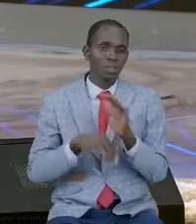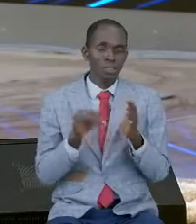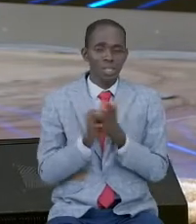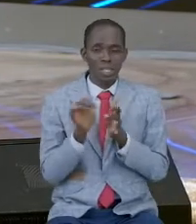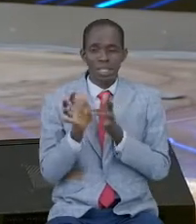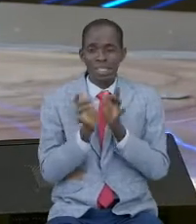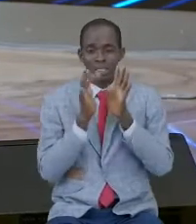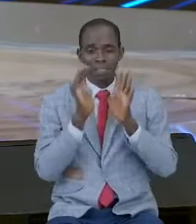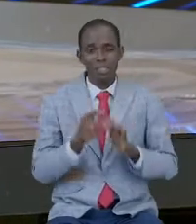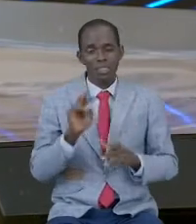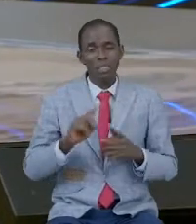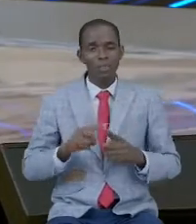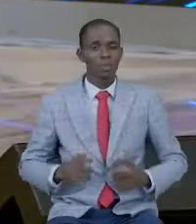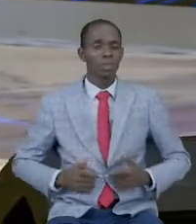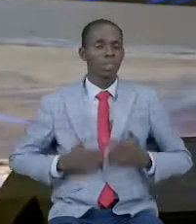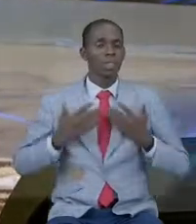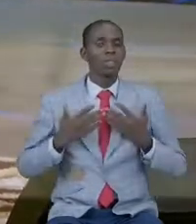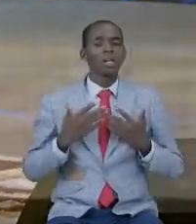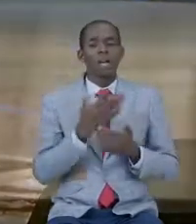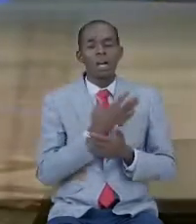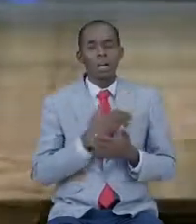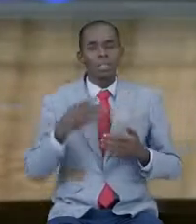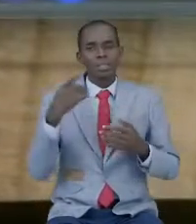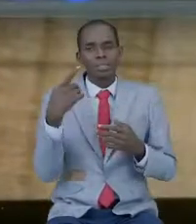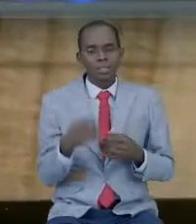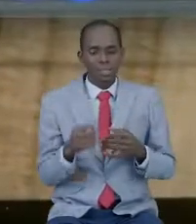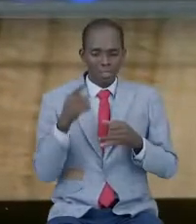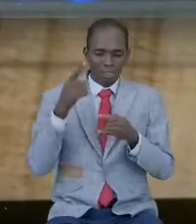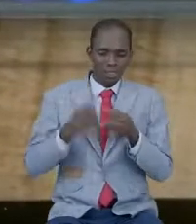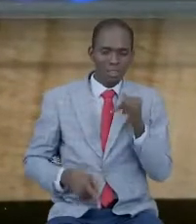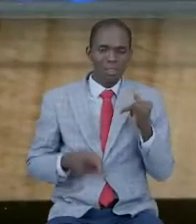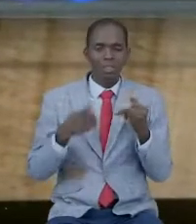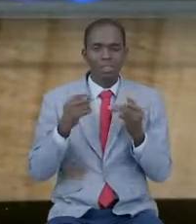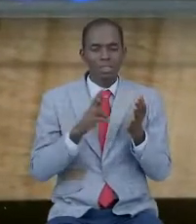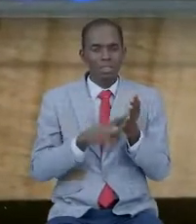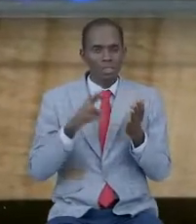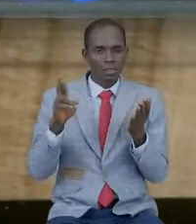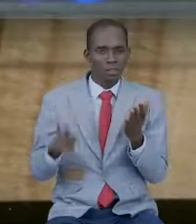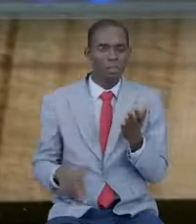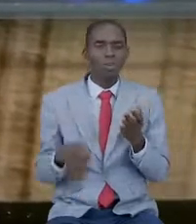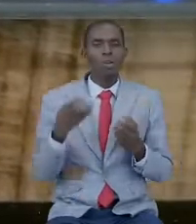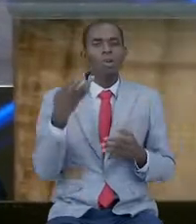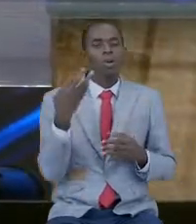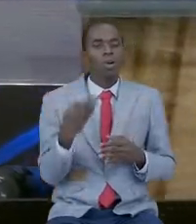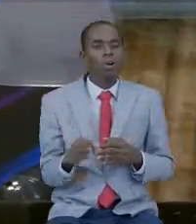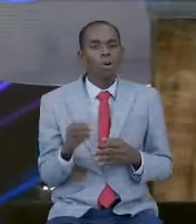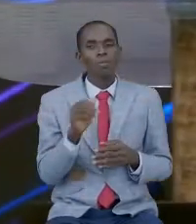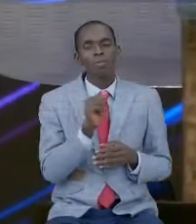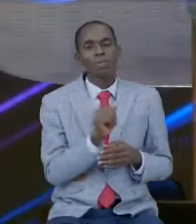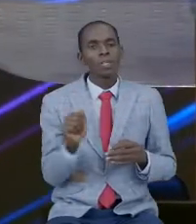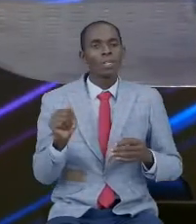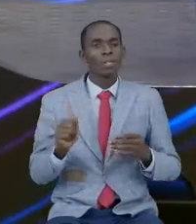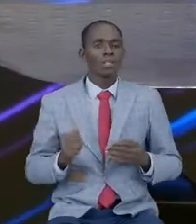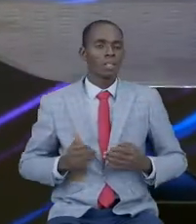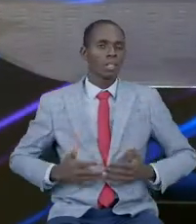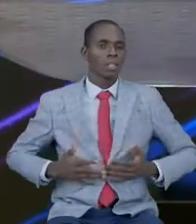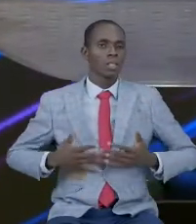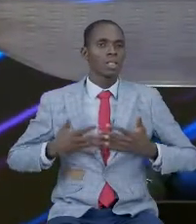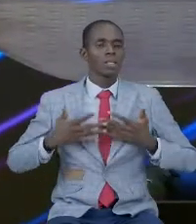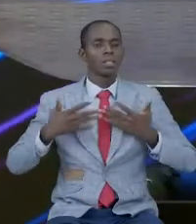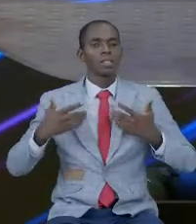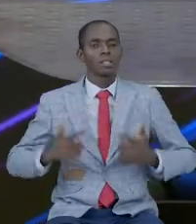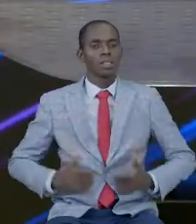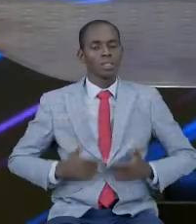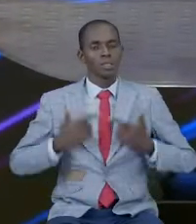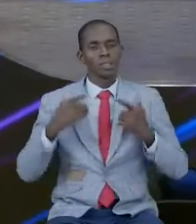and about the outcome, the final outcome of a life lived in